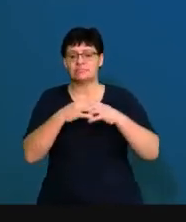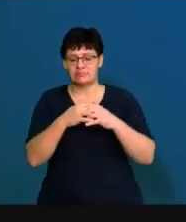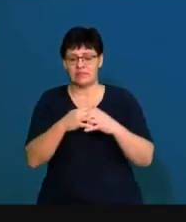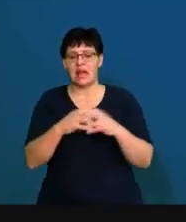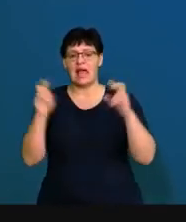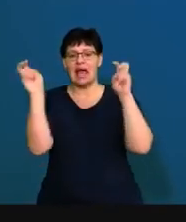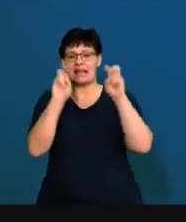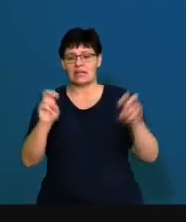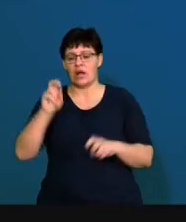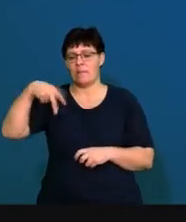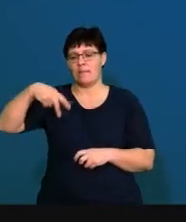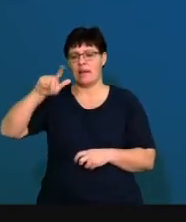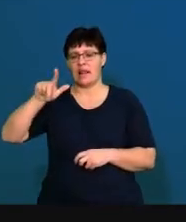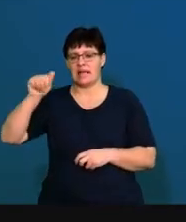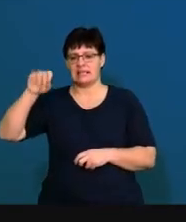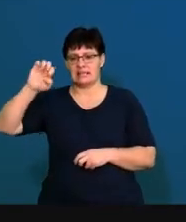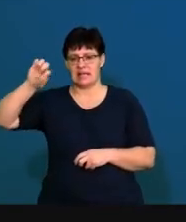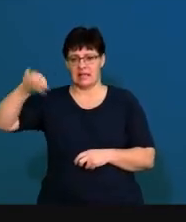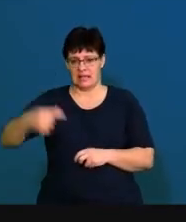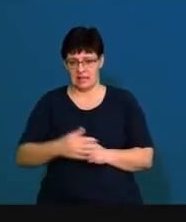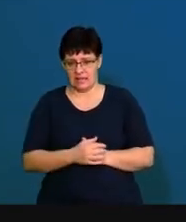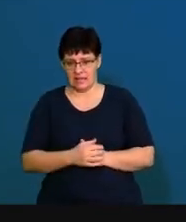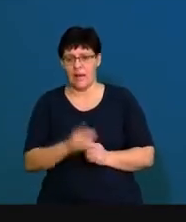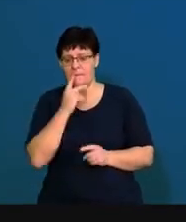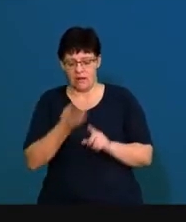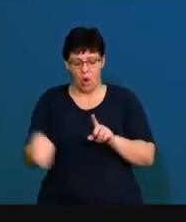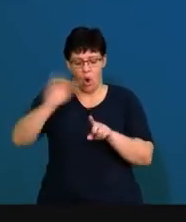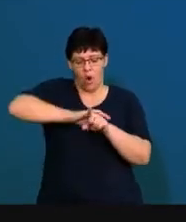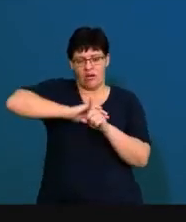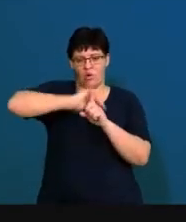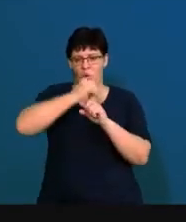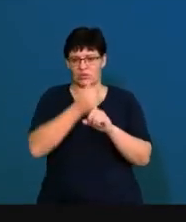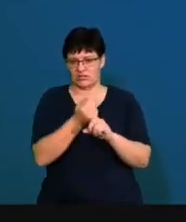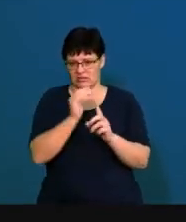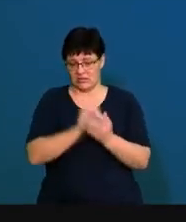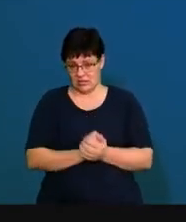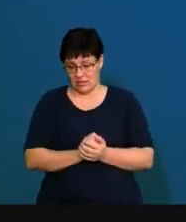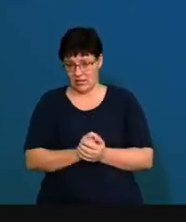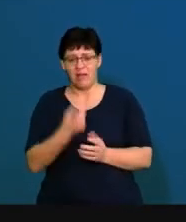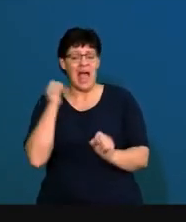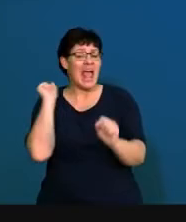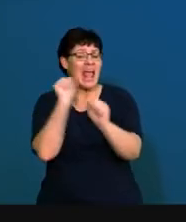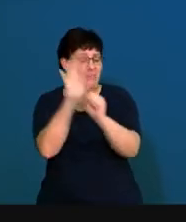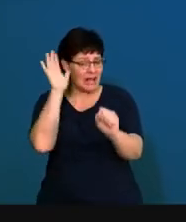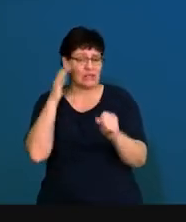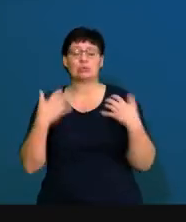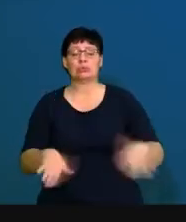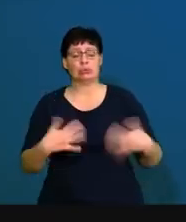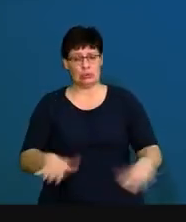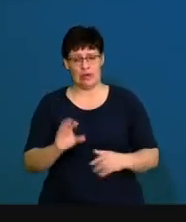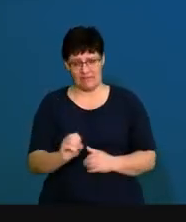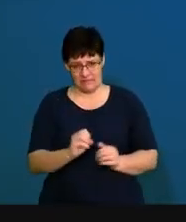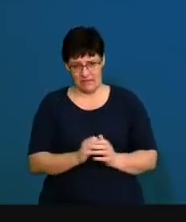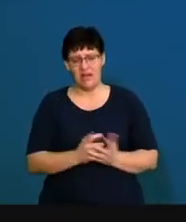do with electroplating, okay? Which is the coating, okay? Now, there are a lot of implications as far